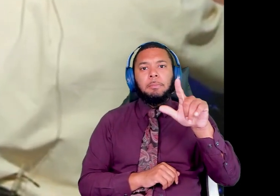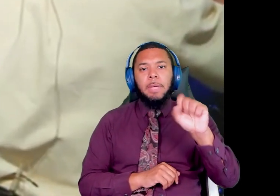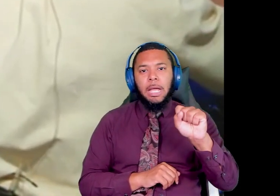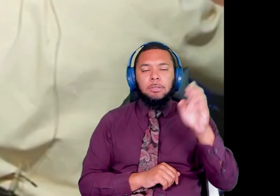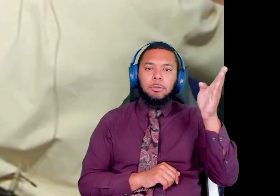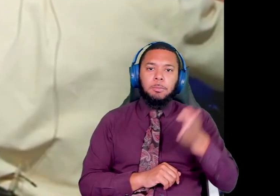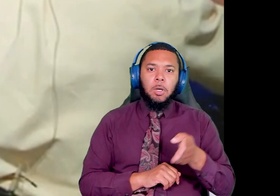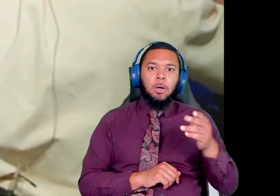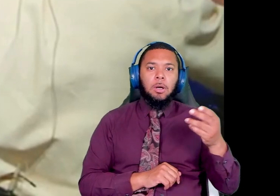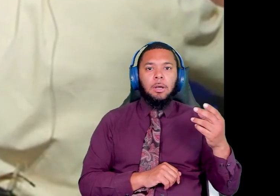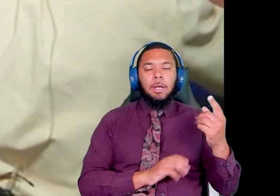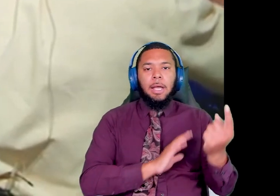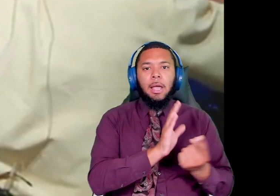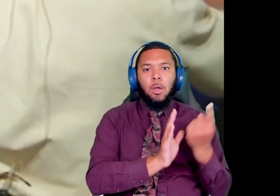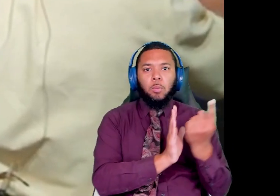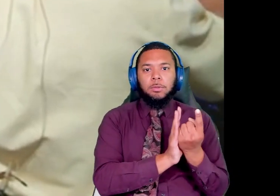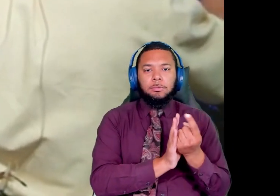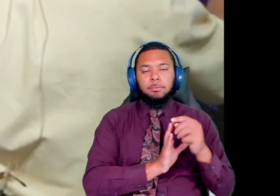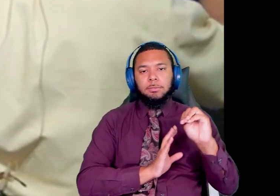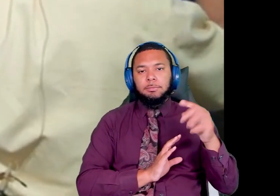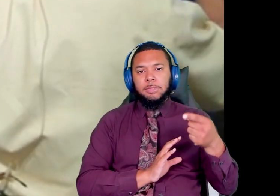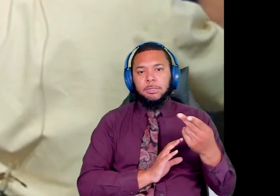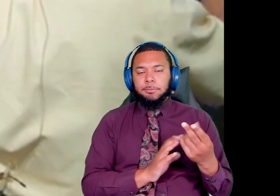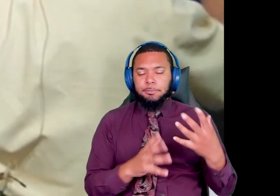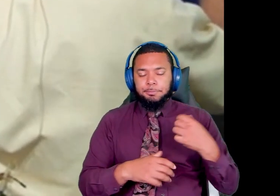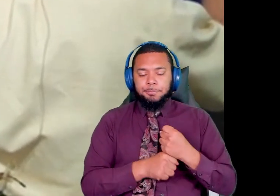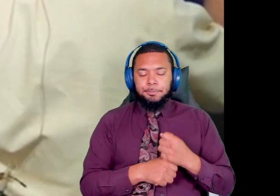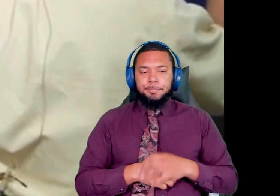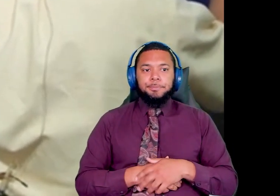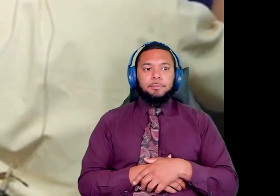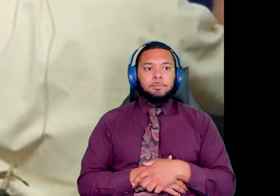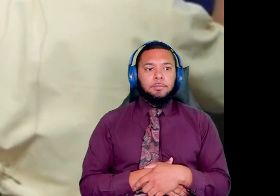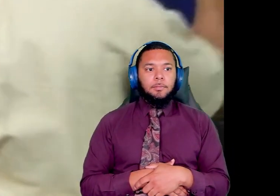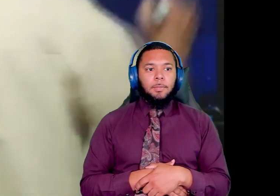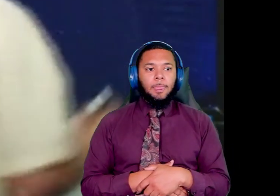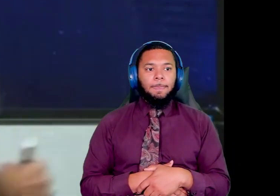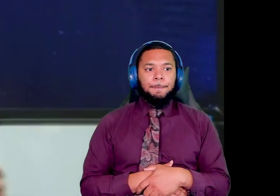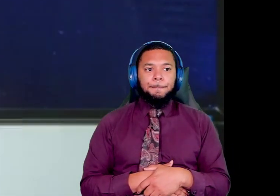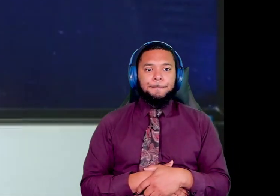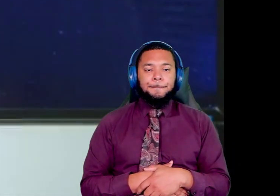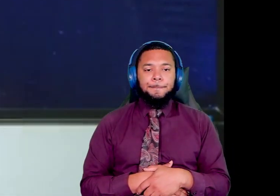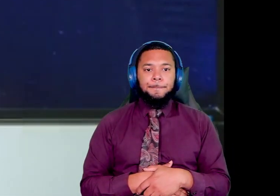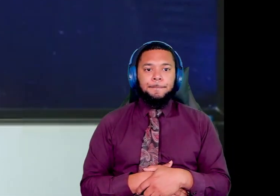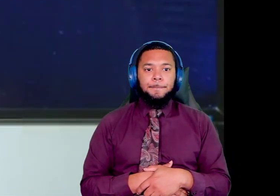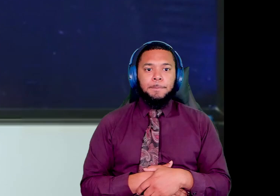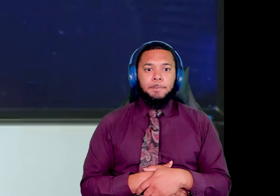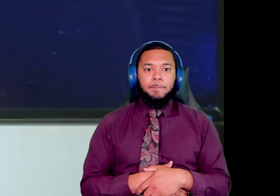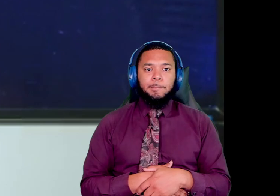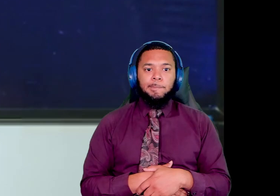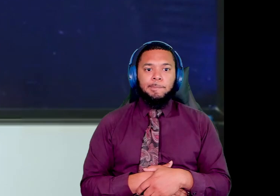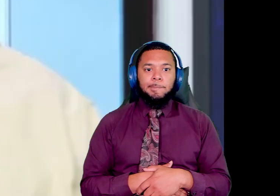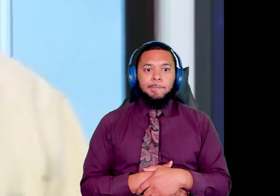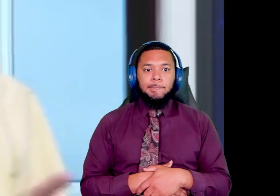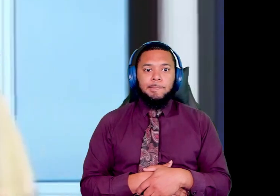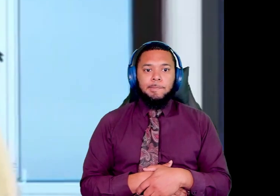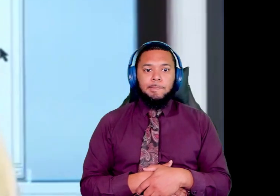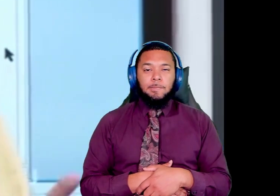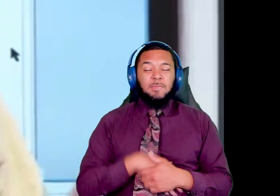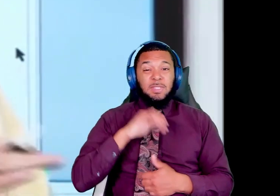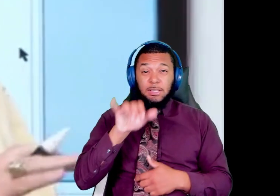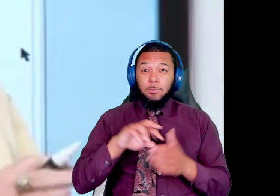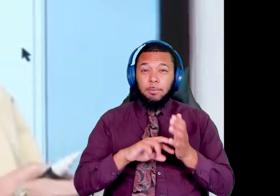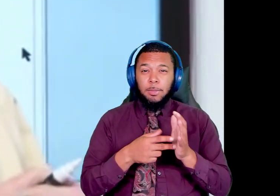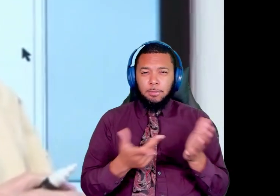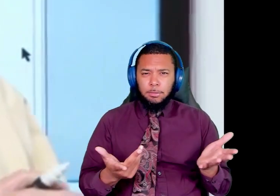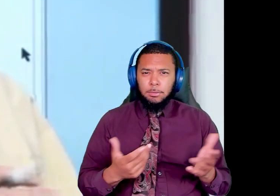with miles per hour. So that's what I'm talking about,